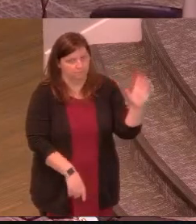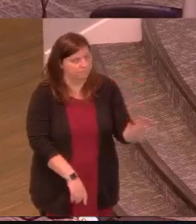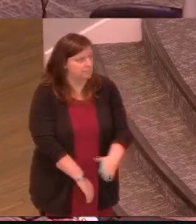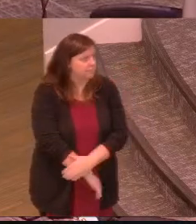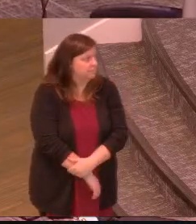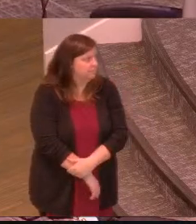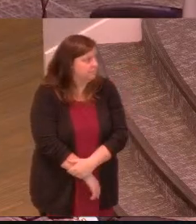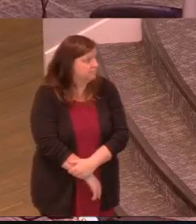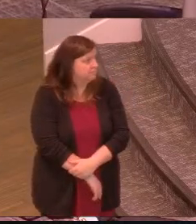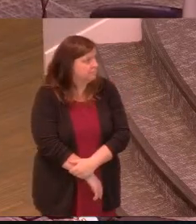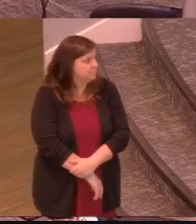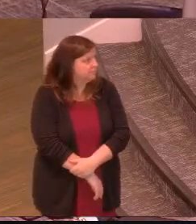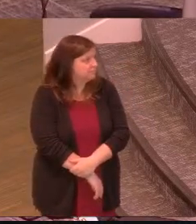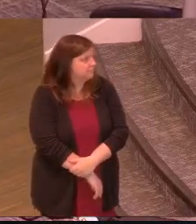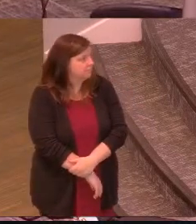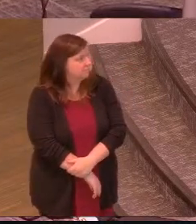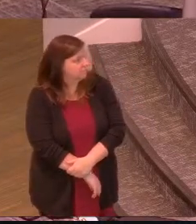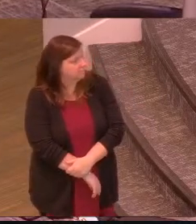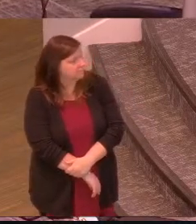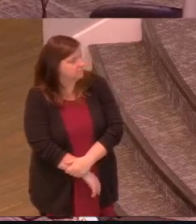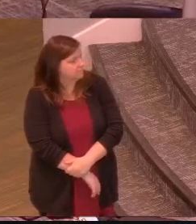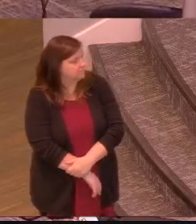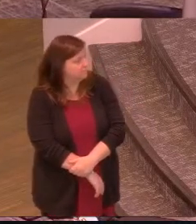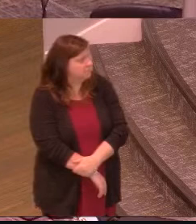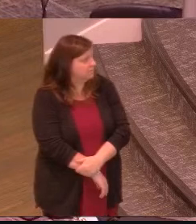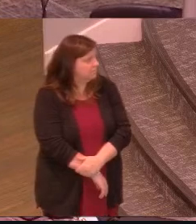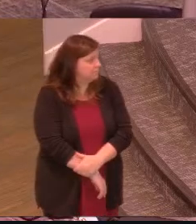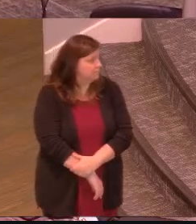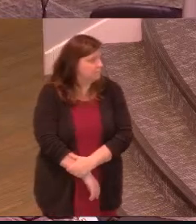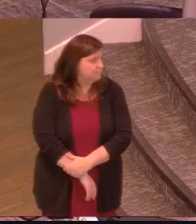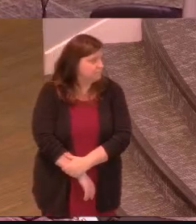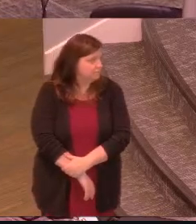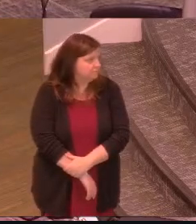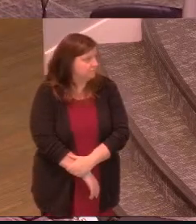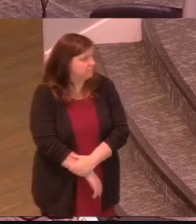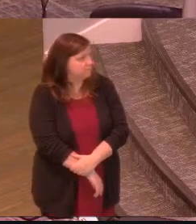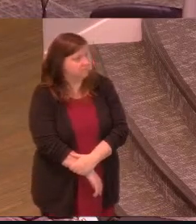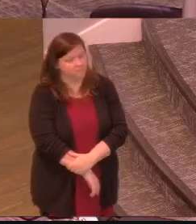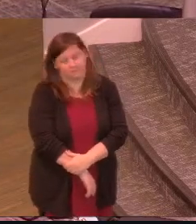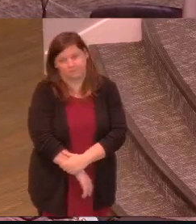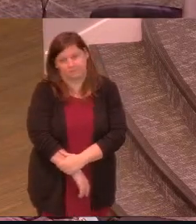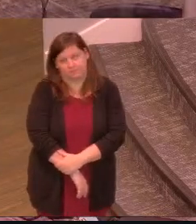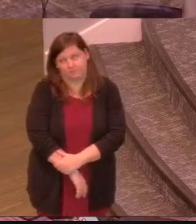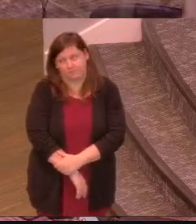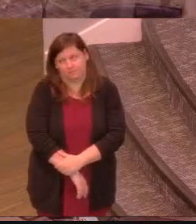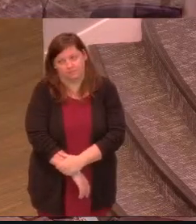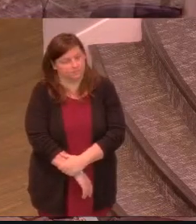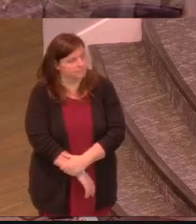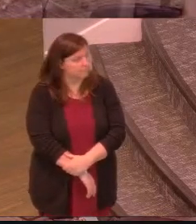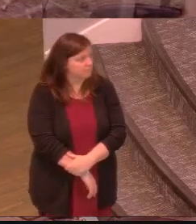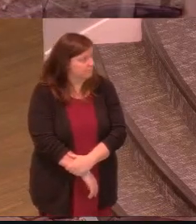You don't follow the rules either, do you? I'm going to turn this off.